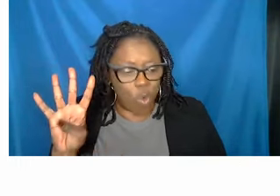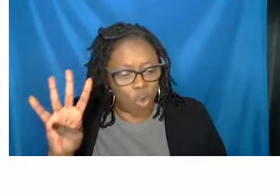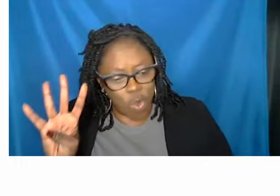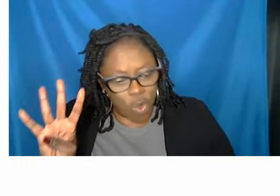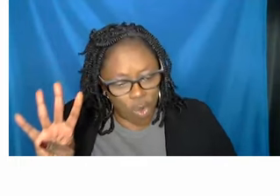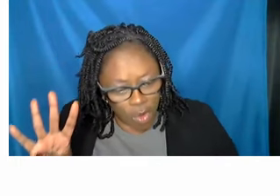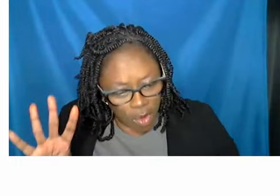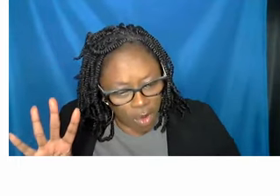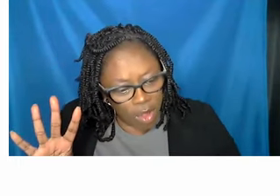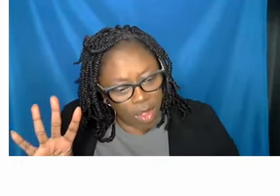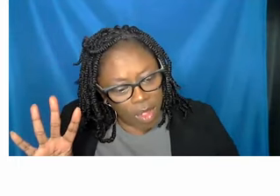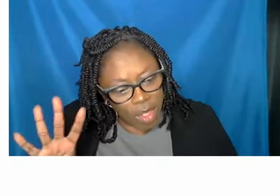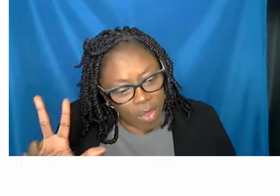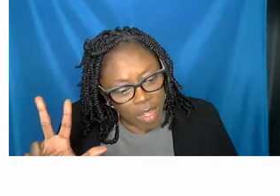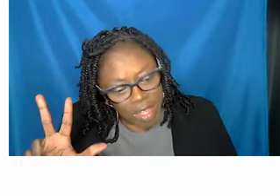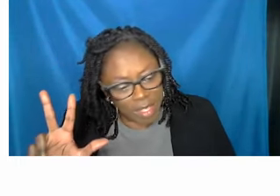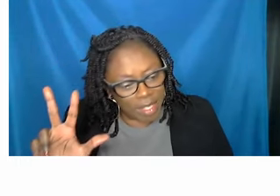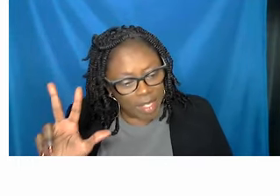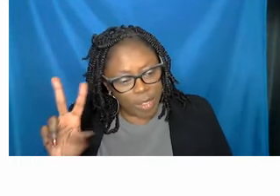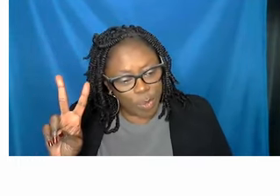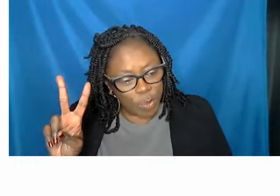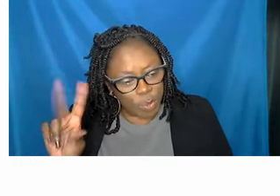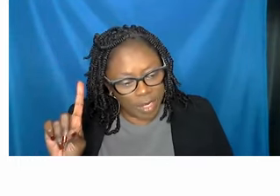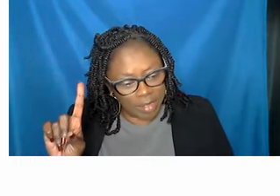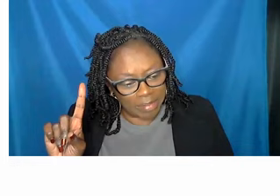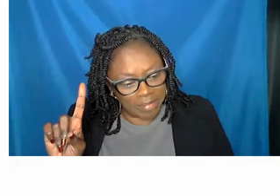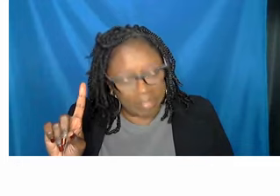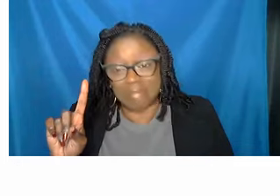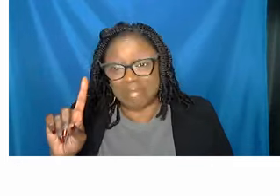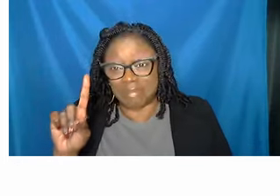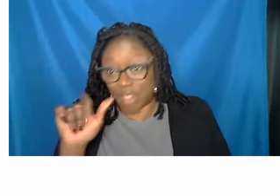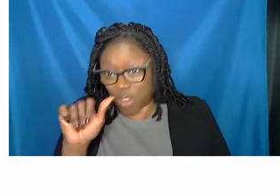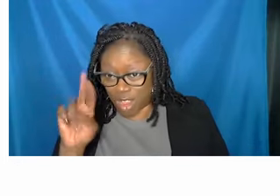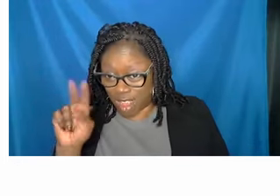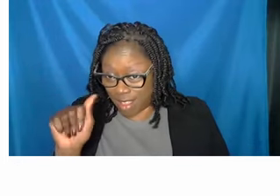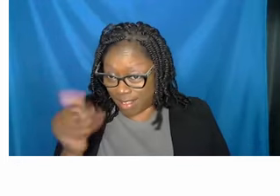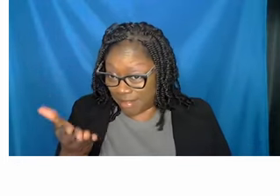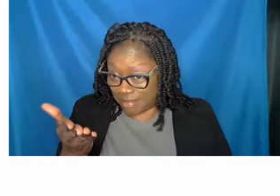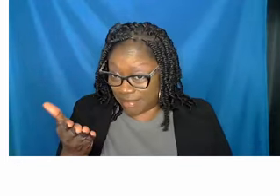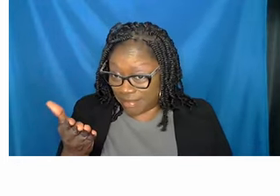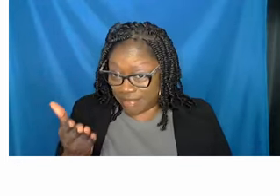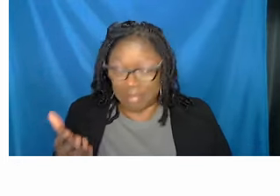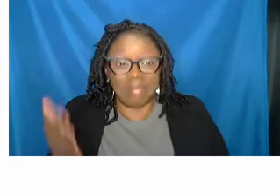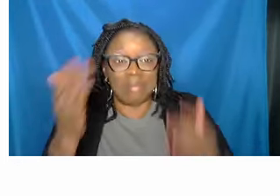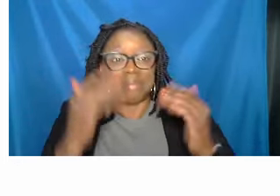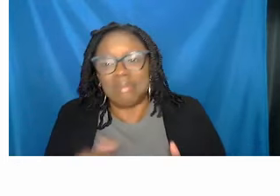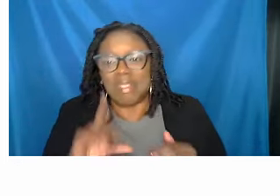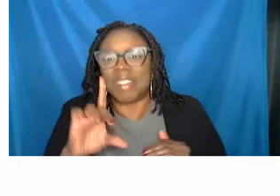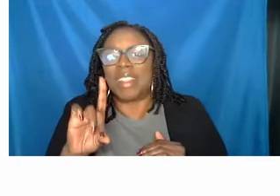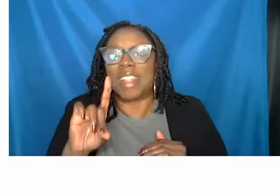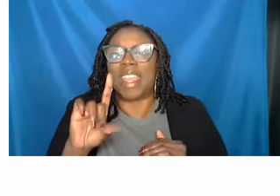four, three, two, one. Lorena? How about